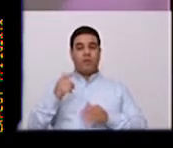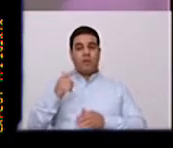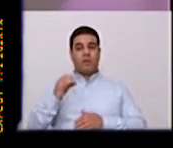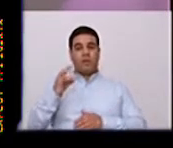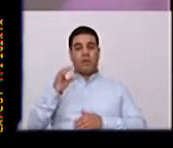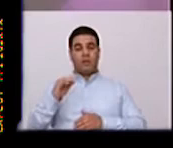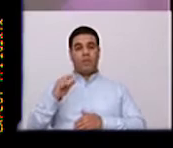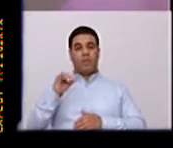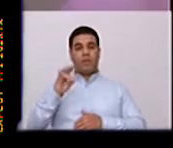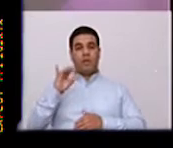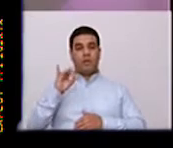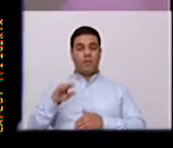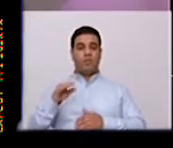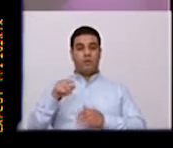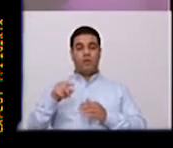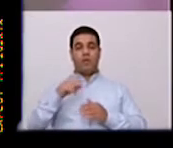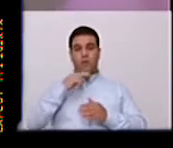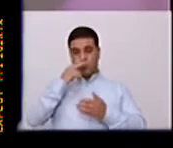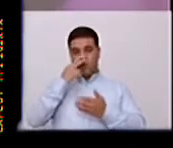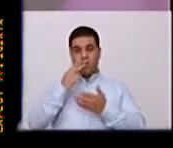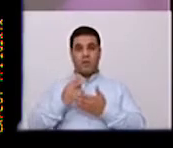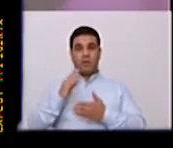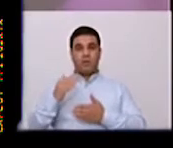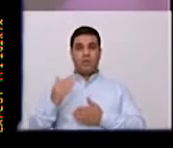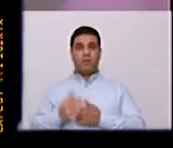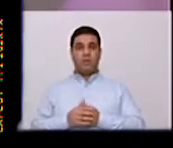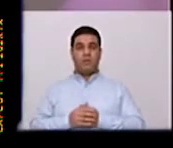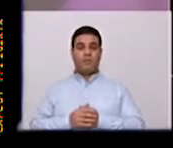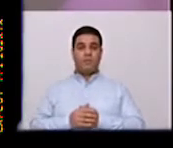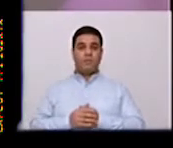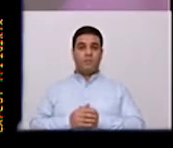genotip fenotipini e'tiborga olasiz.